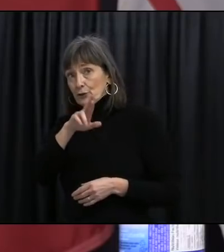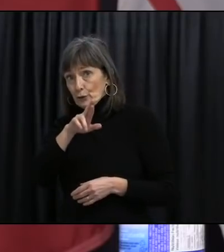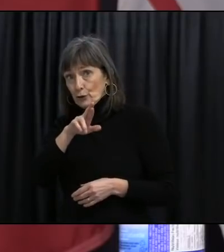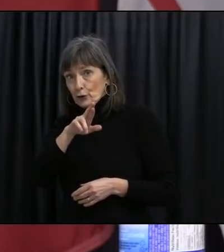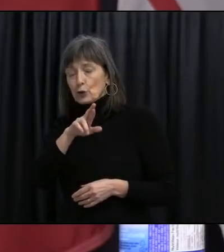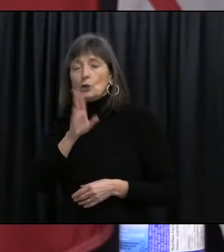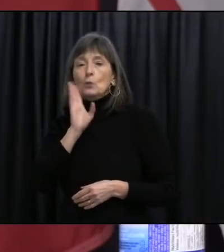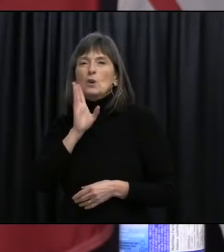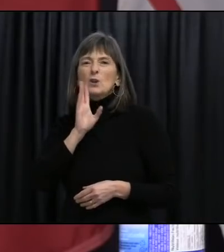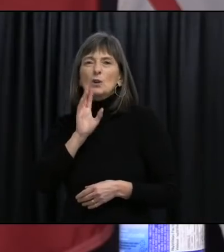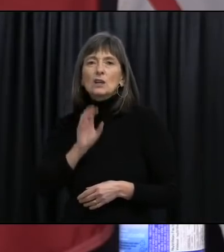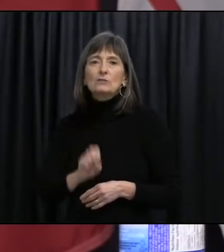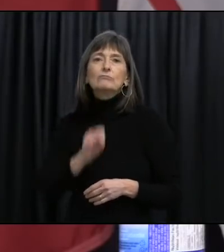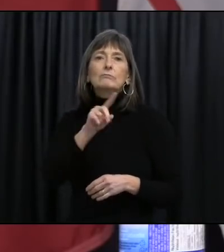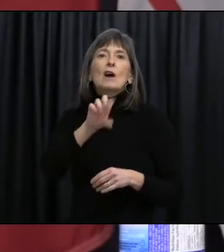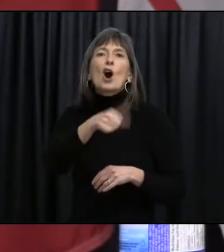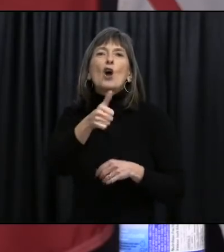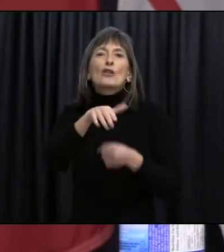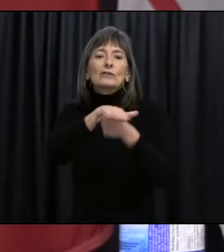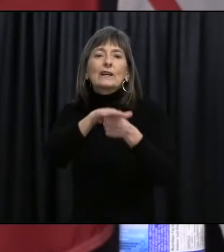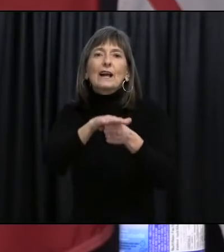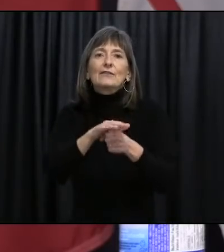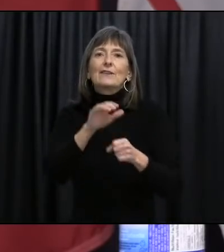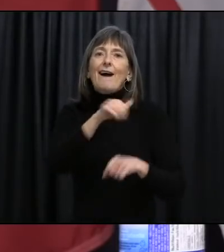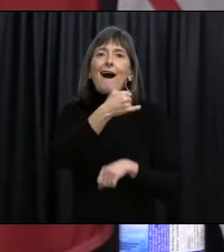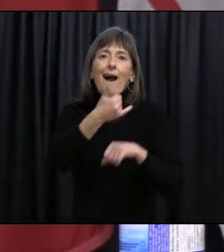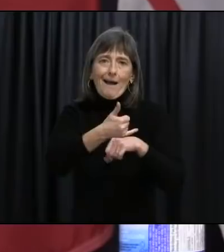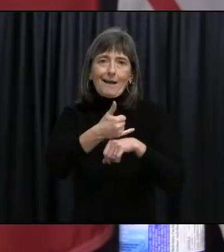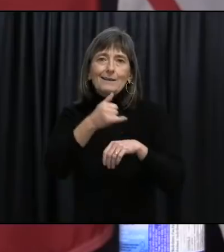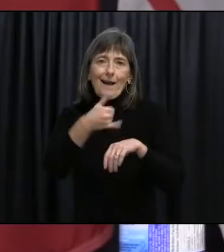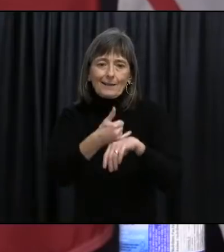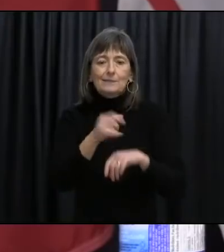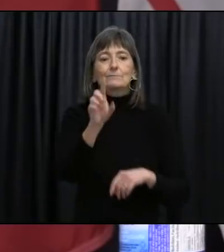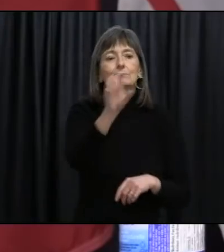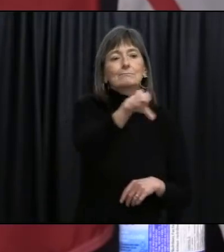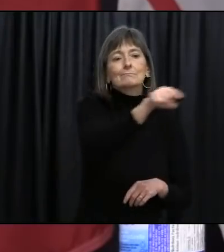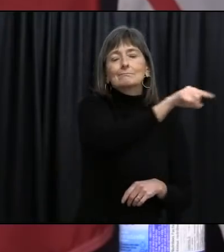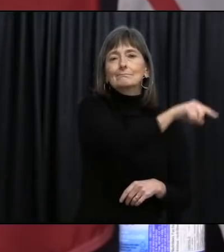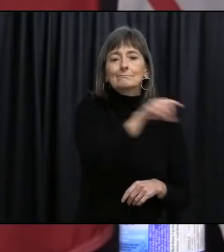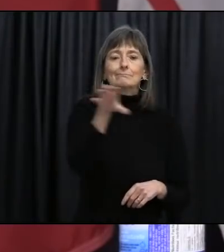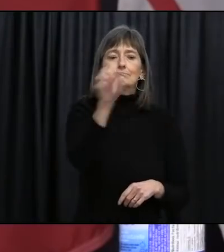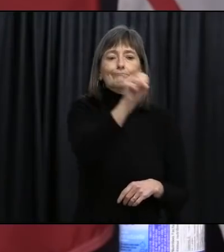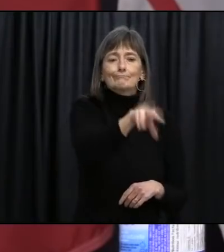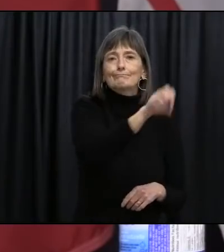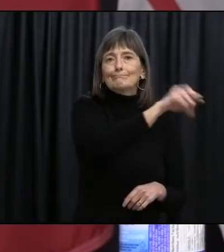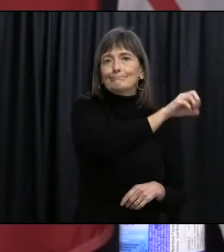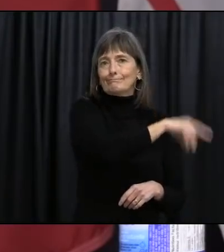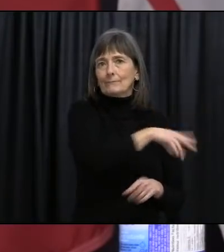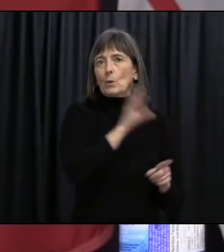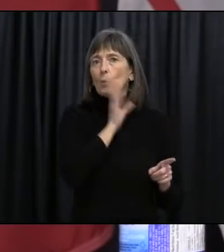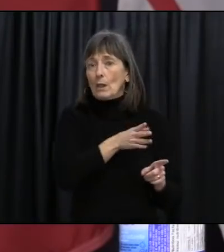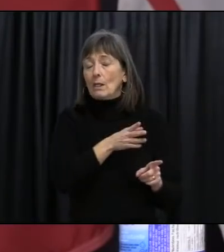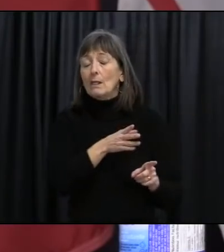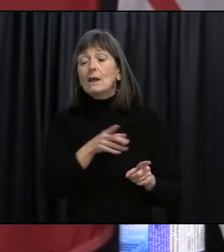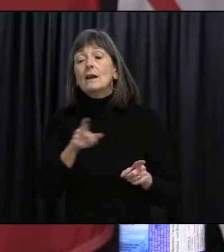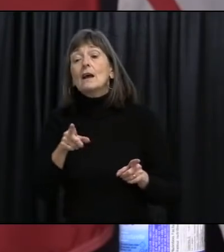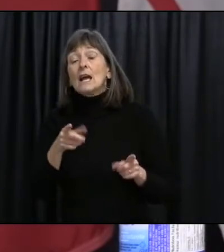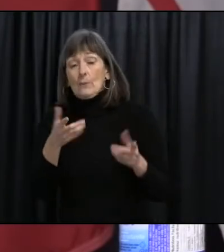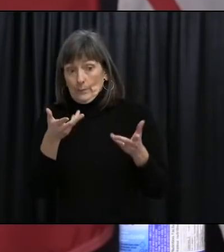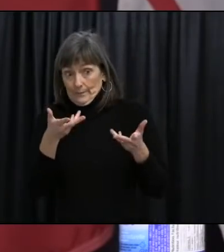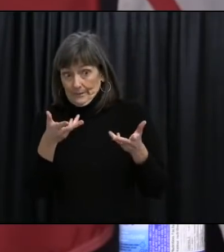to other vaccine depots across the province. When that happens, we'll be in a position to look at